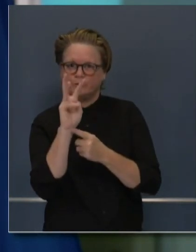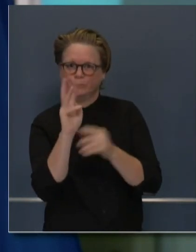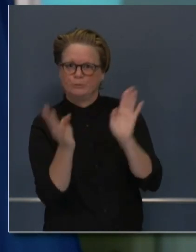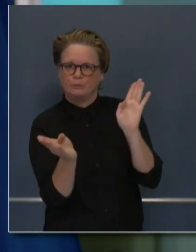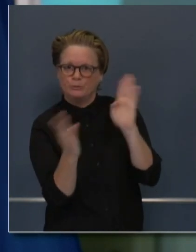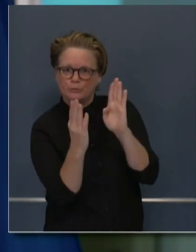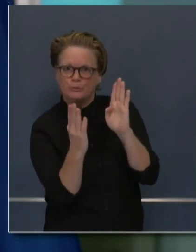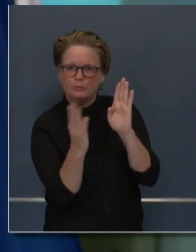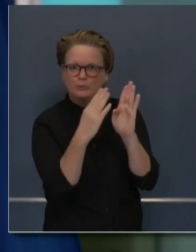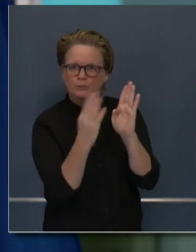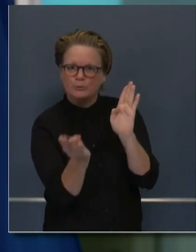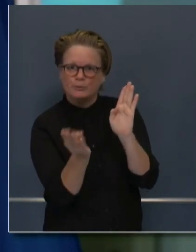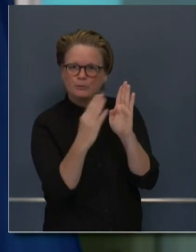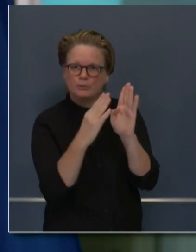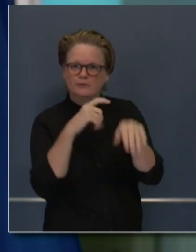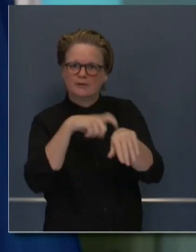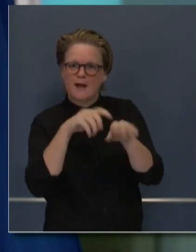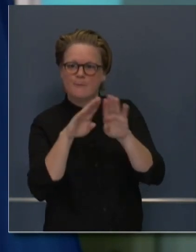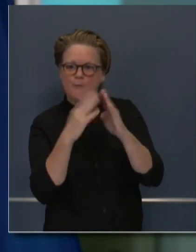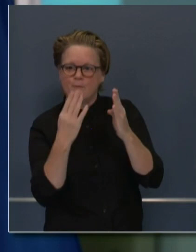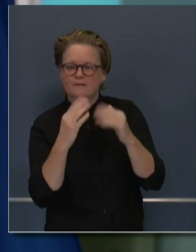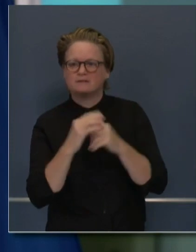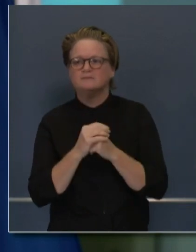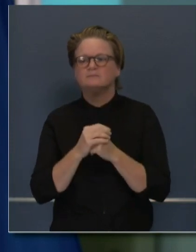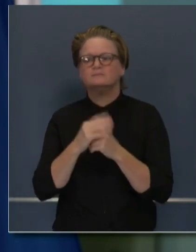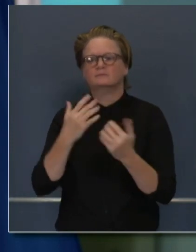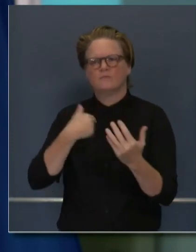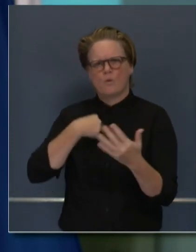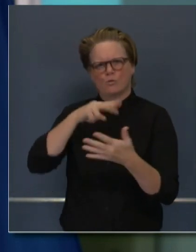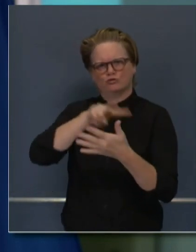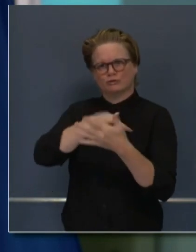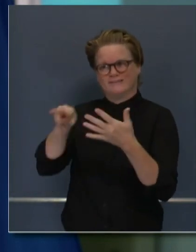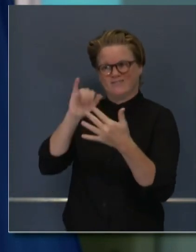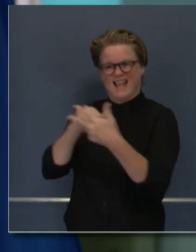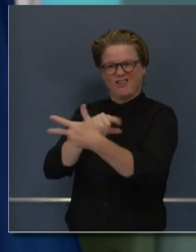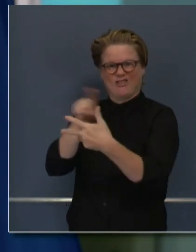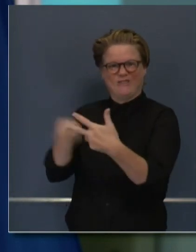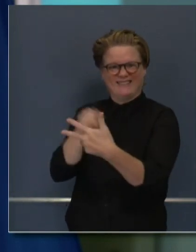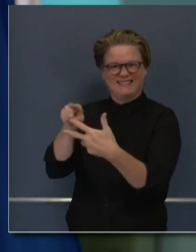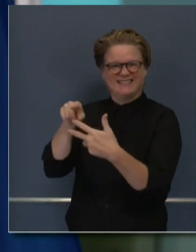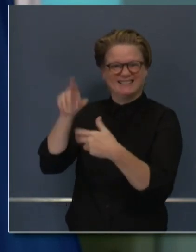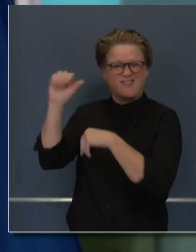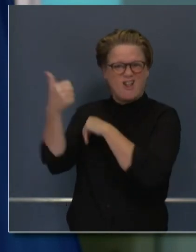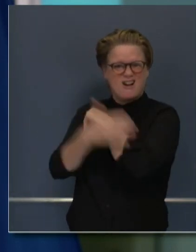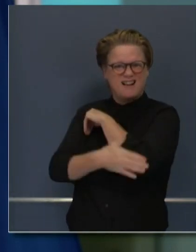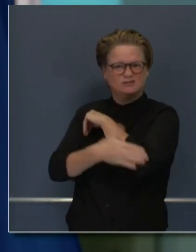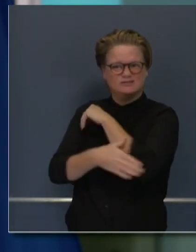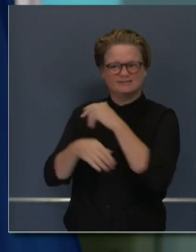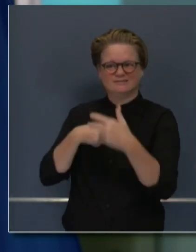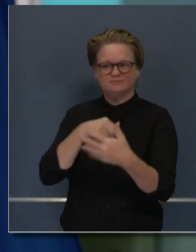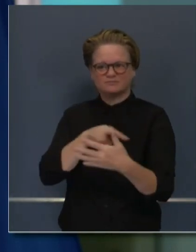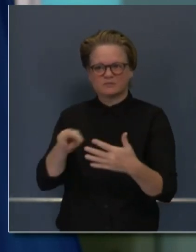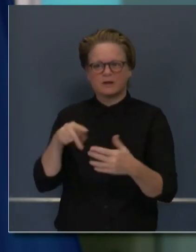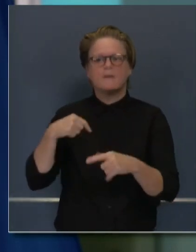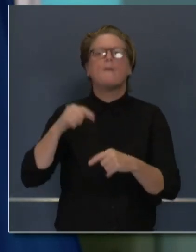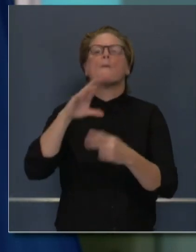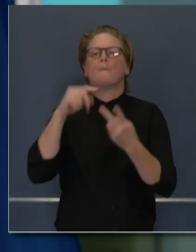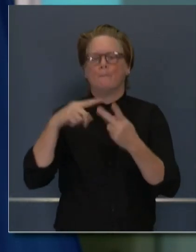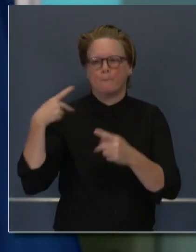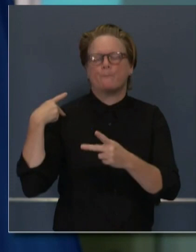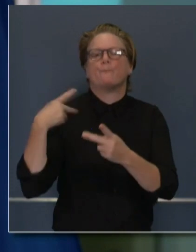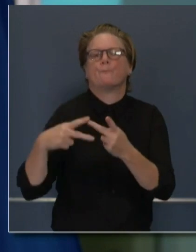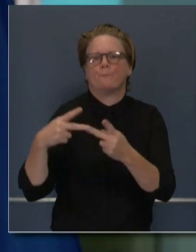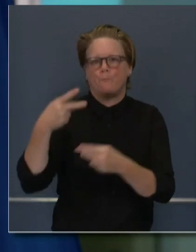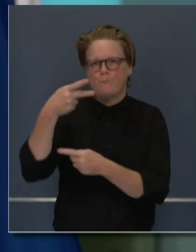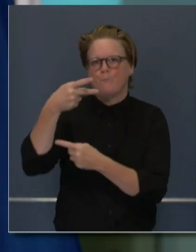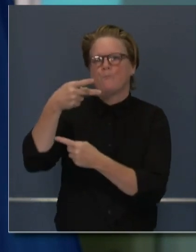look at those studies. Also learn from Portugal, which is well known, at least for those that have been following internationally, some of